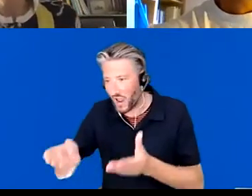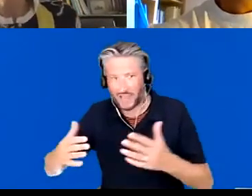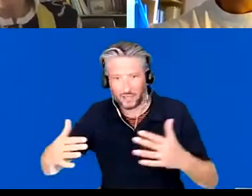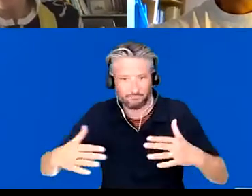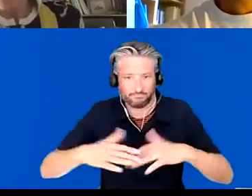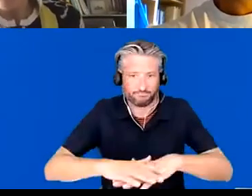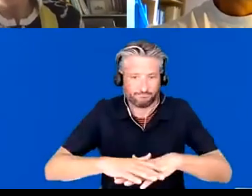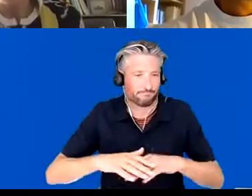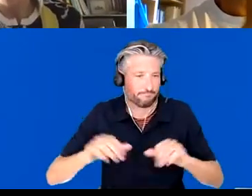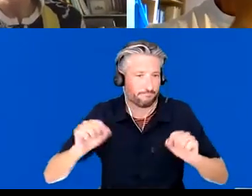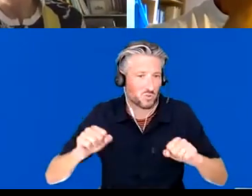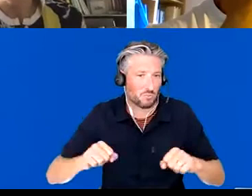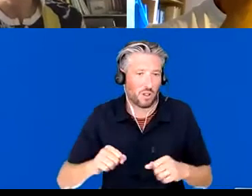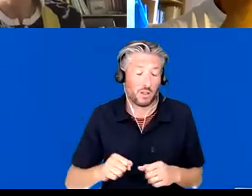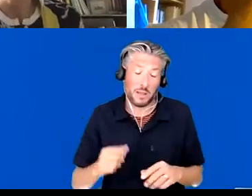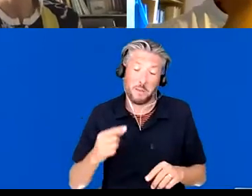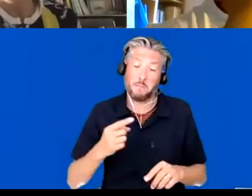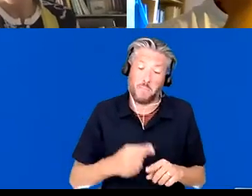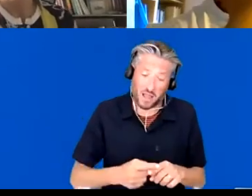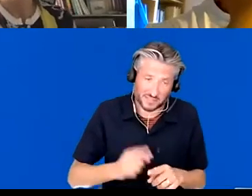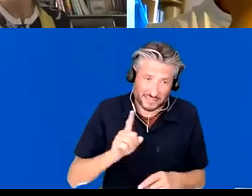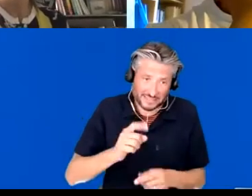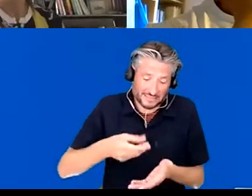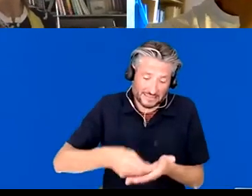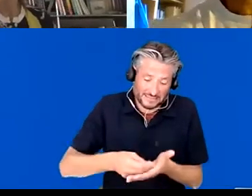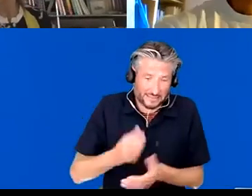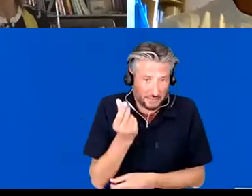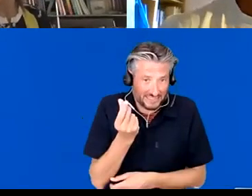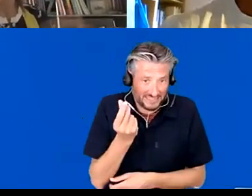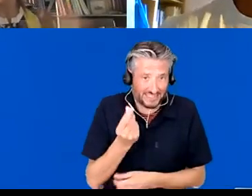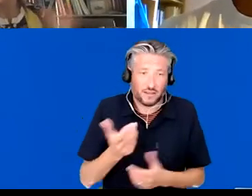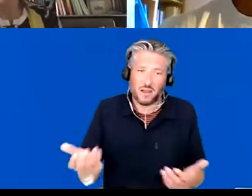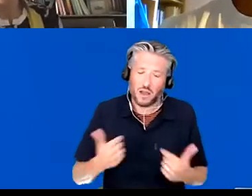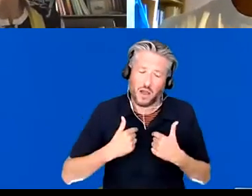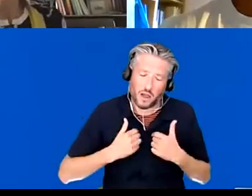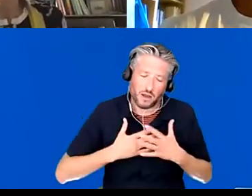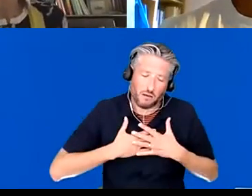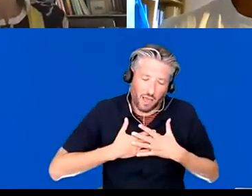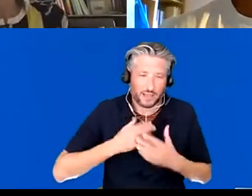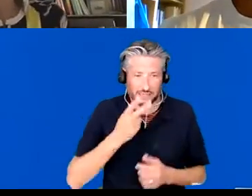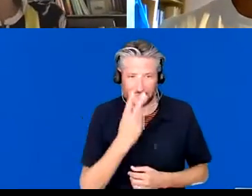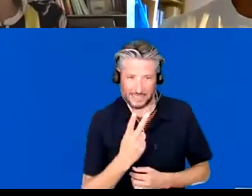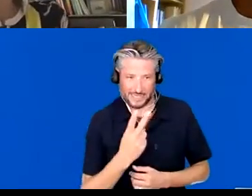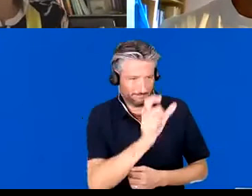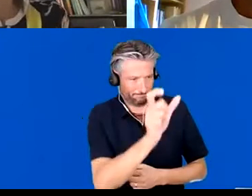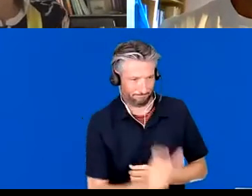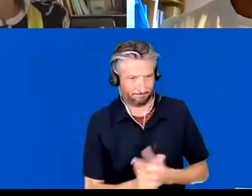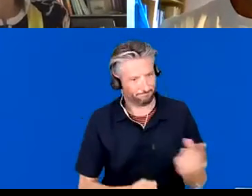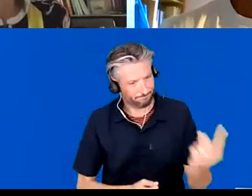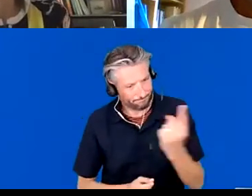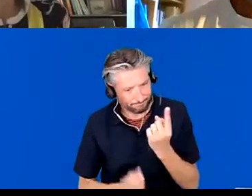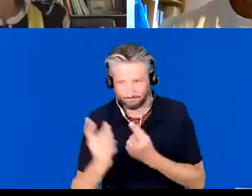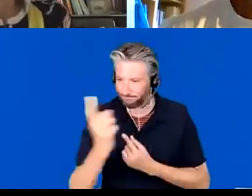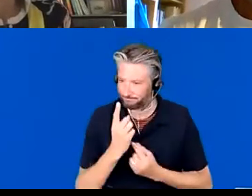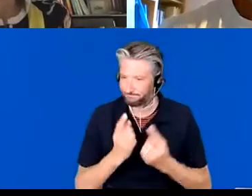Despite the fact that I love to see my colleagues in person, I have to say as well. But I think you know what I mean. These are really